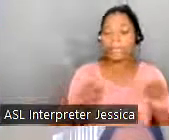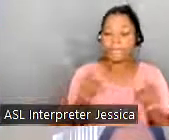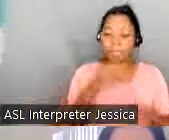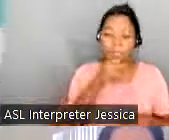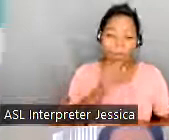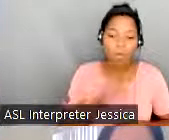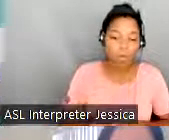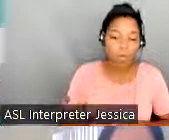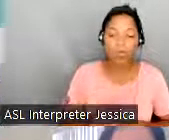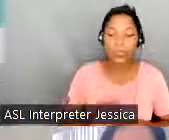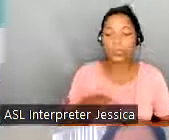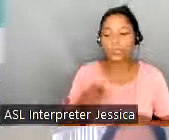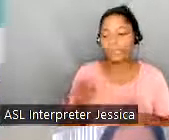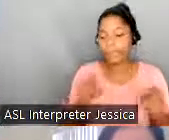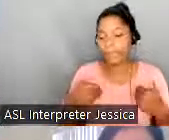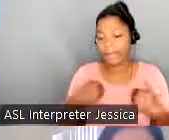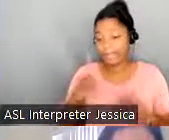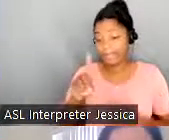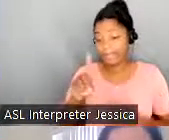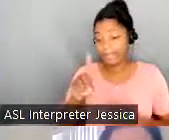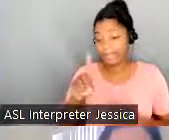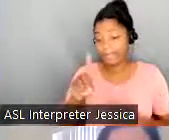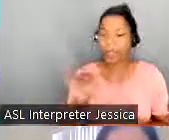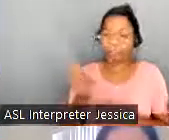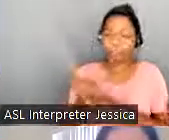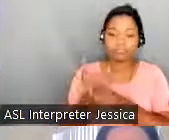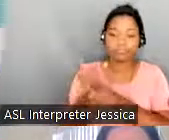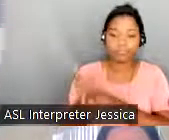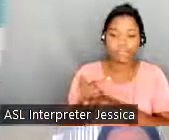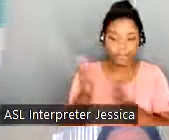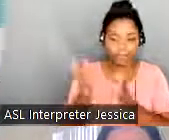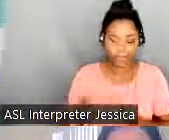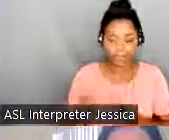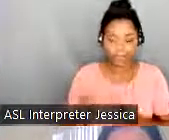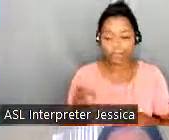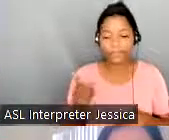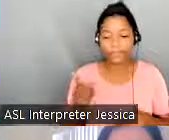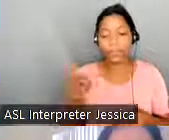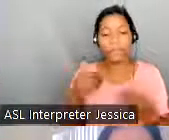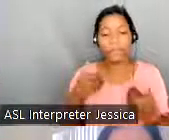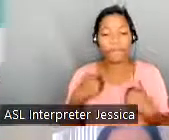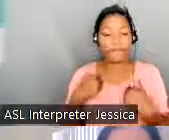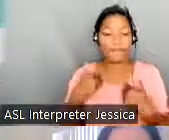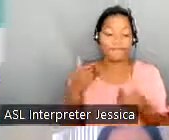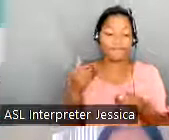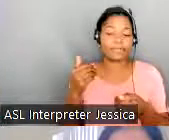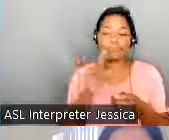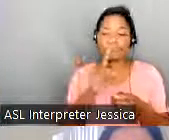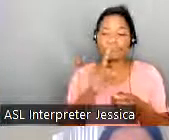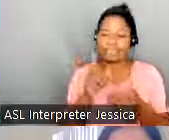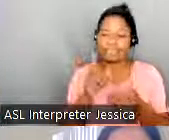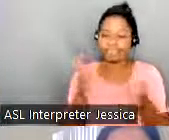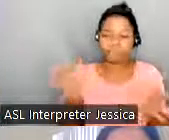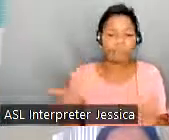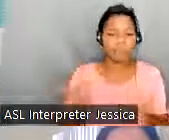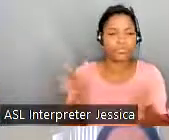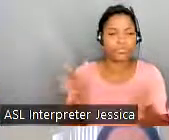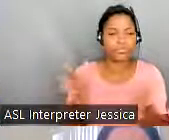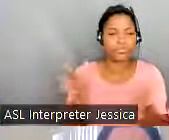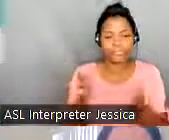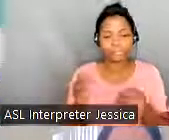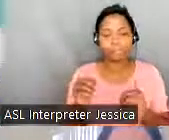their caregivers. Engaged offers training, technical assistance, and outreach opportunities to help Aging Network and